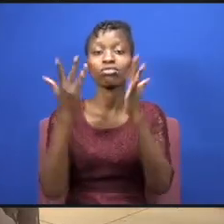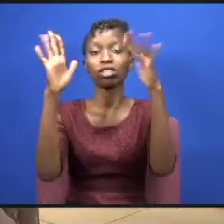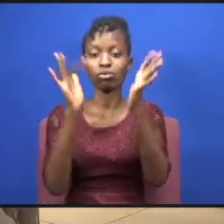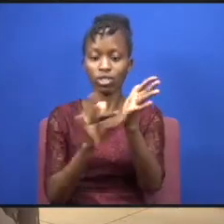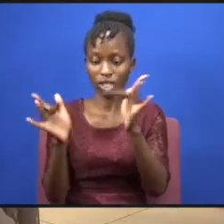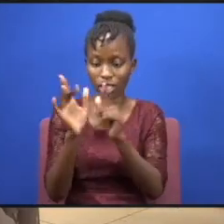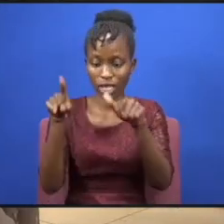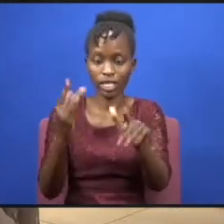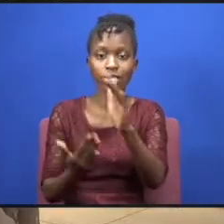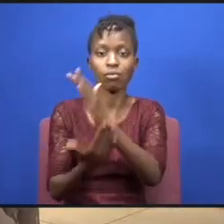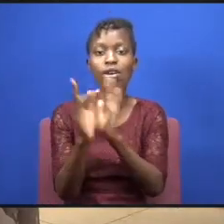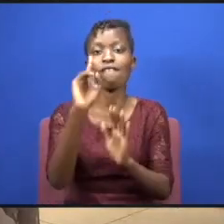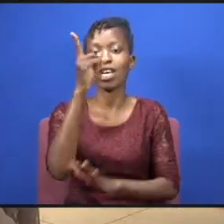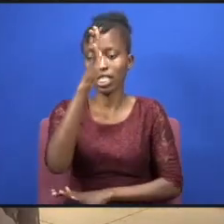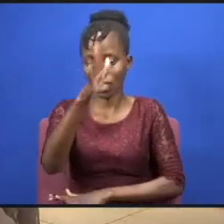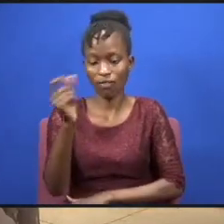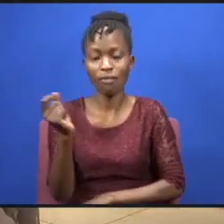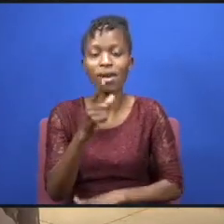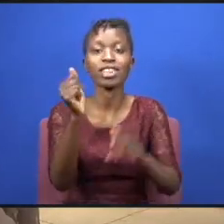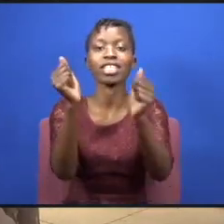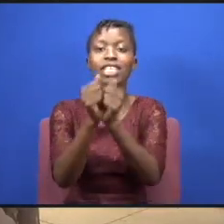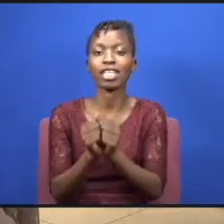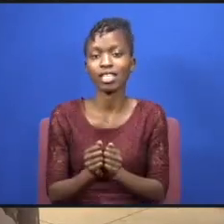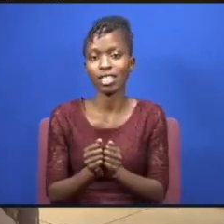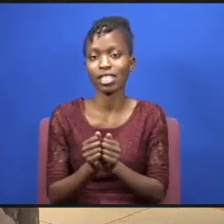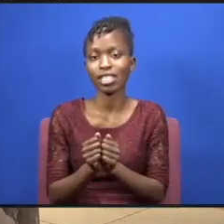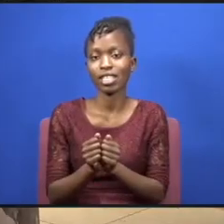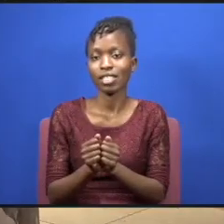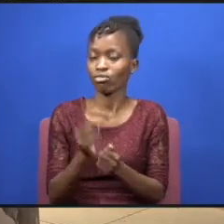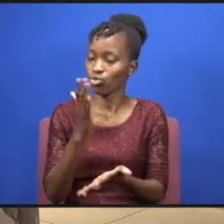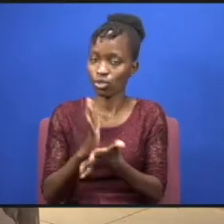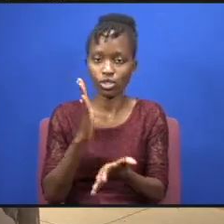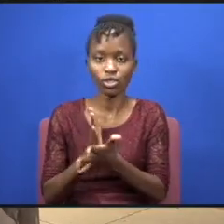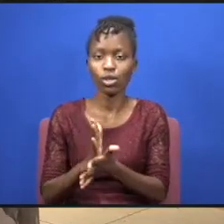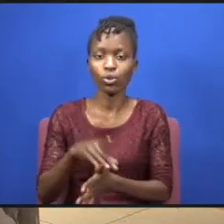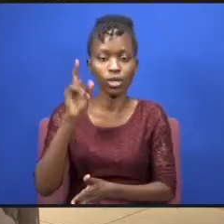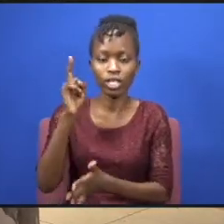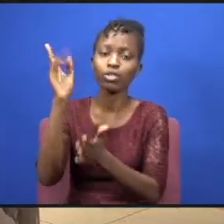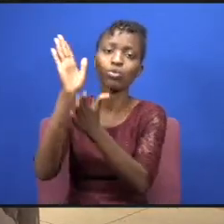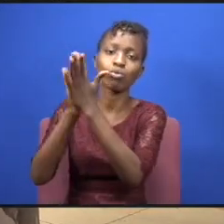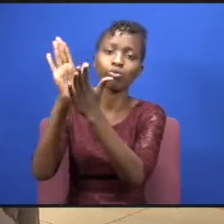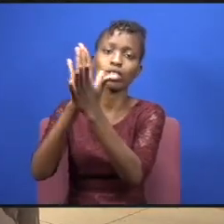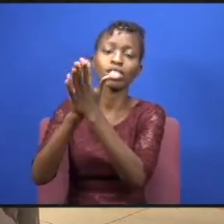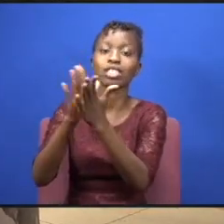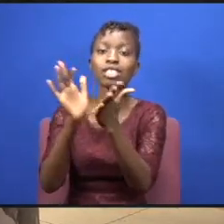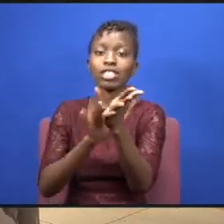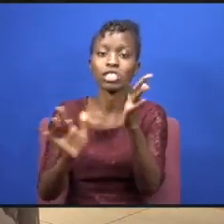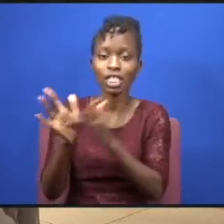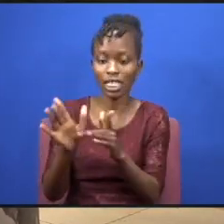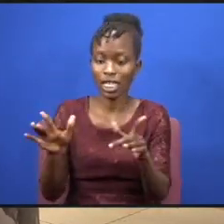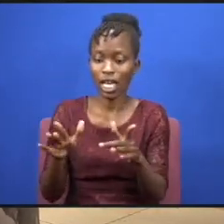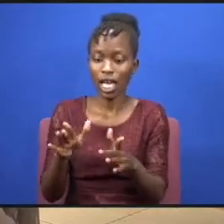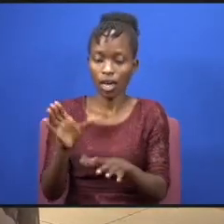morning, first Sunday of October. Surely you need to give Jesus a praise. Worship team, help me as we